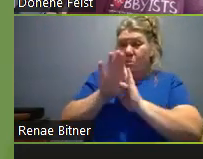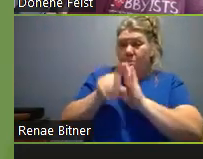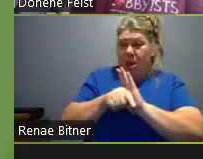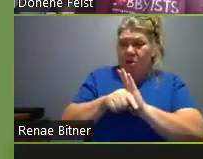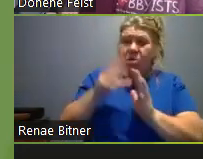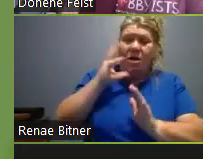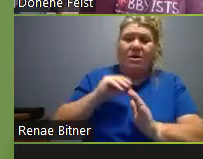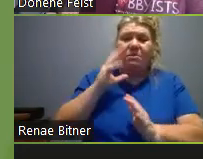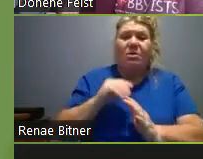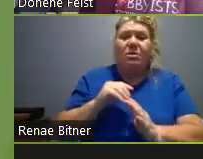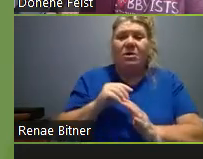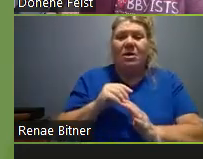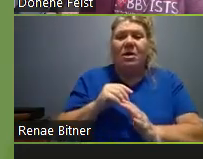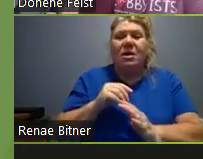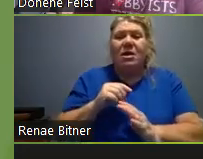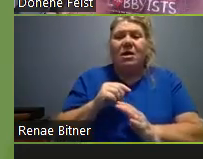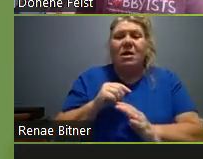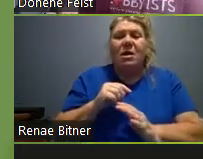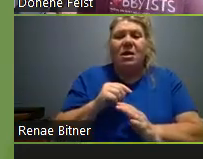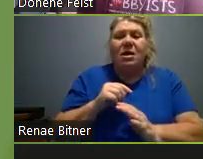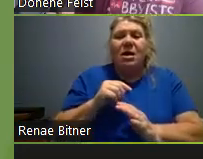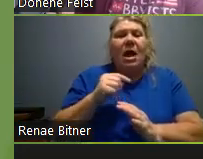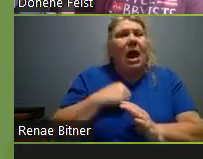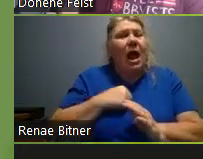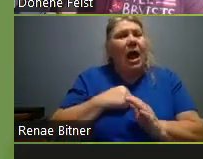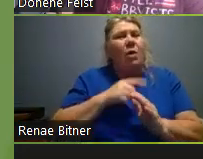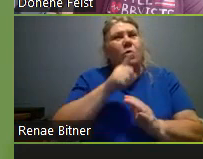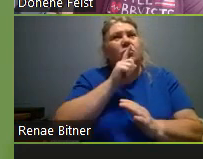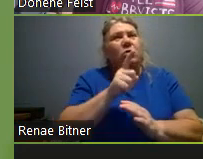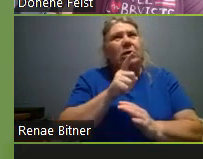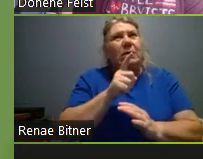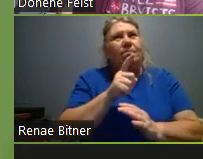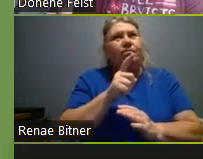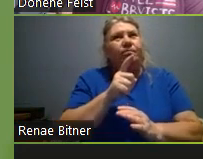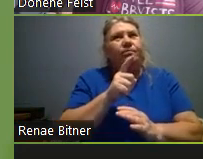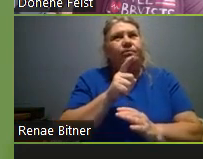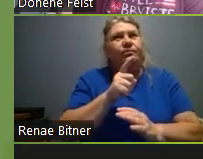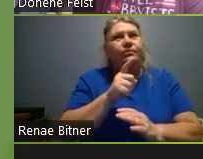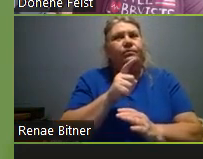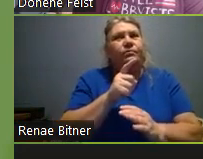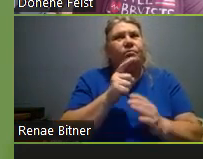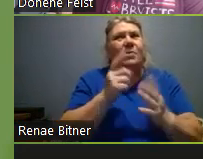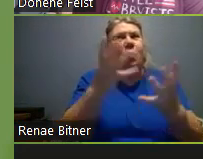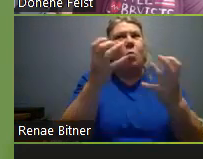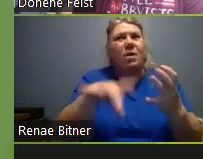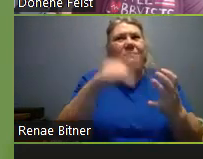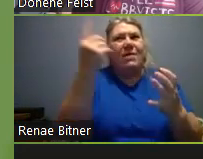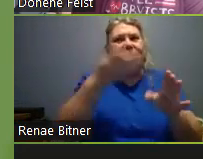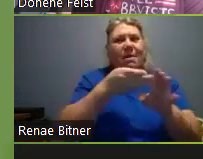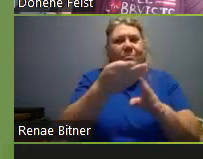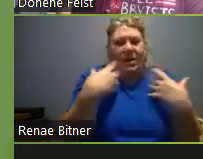between really looking at then something in health, and it just kind